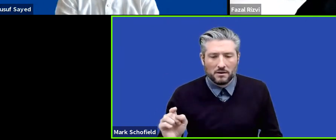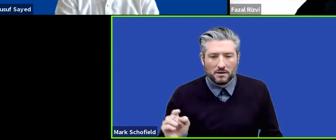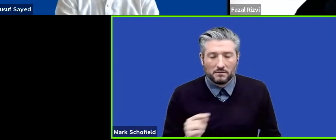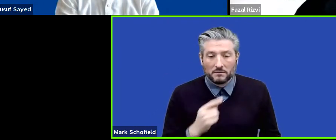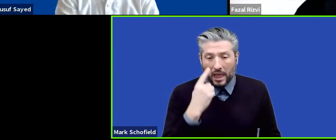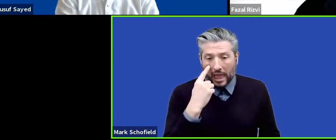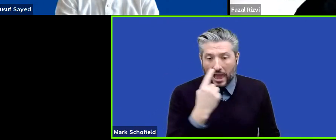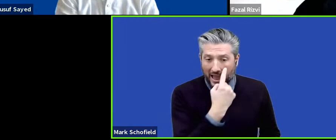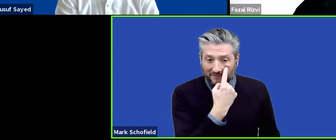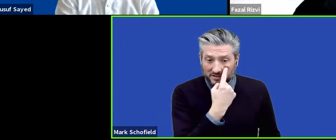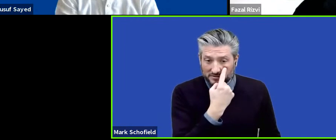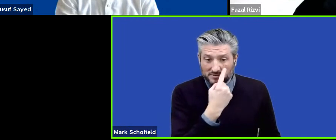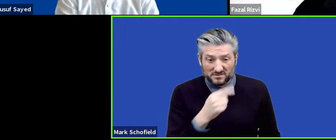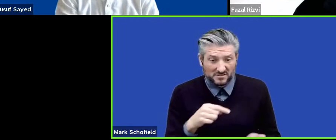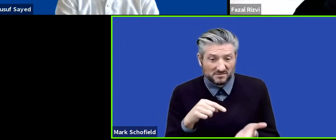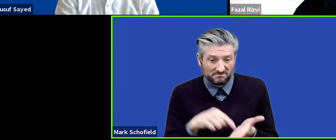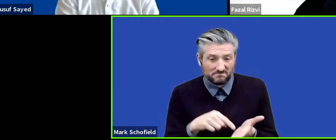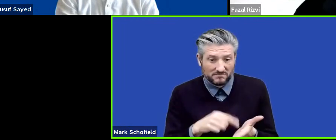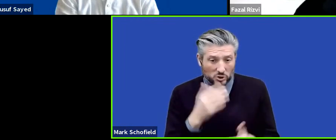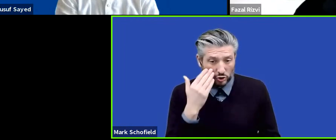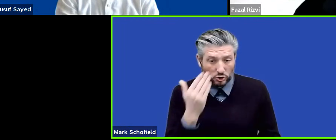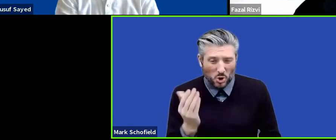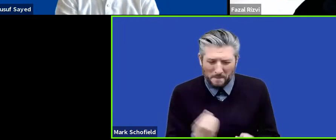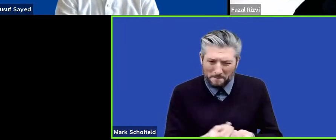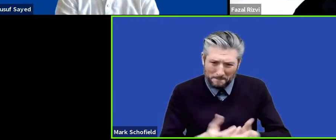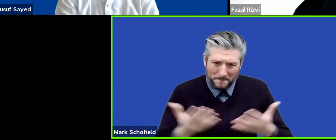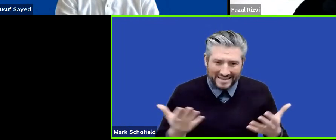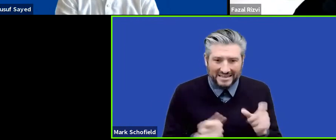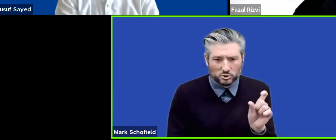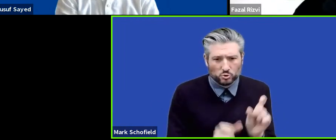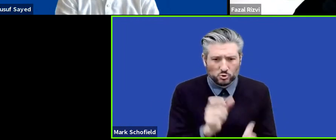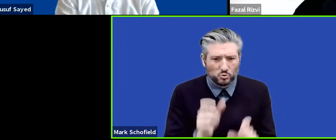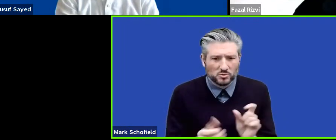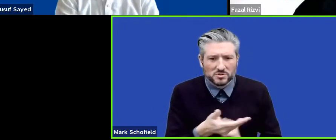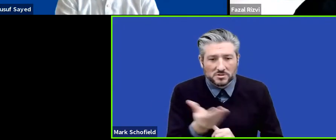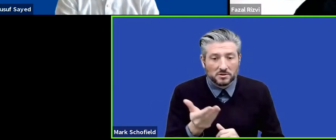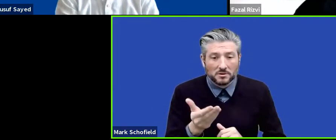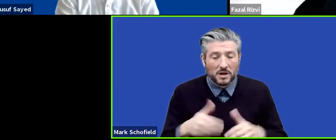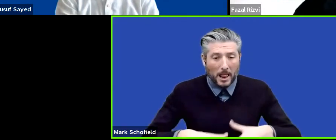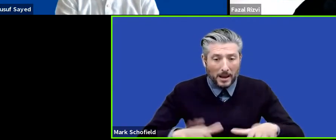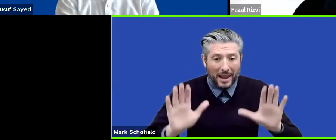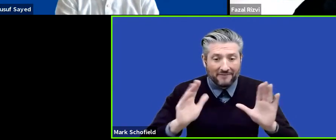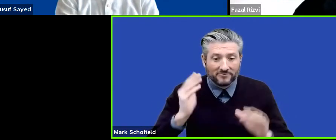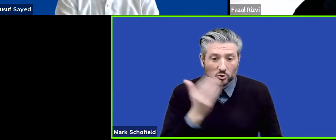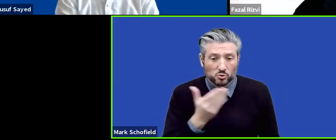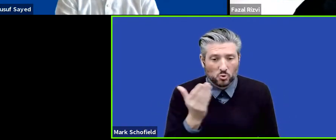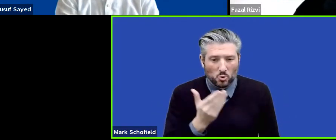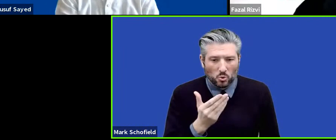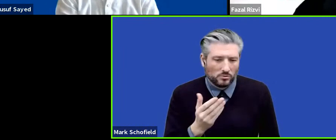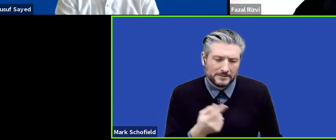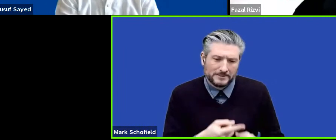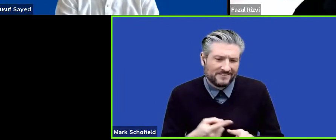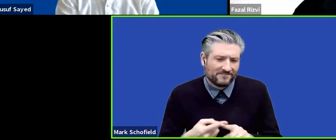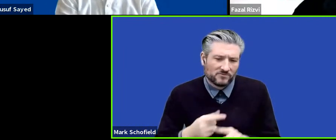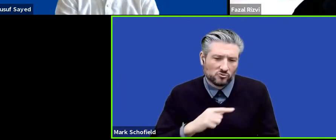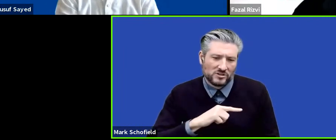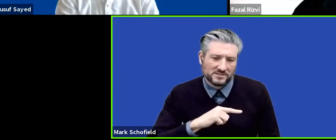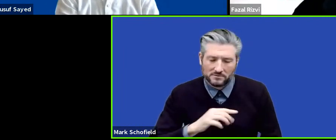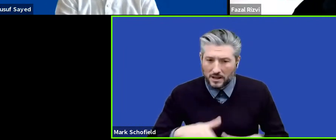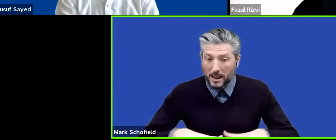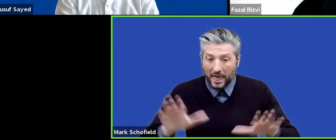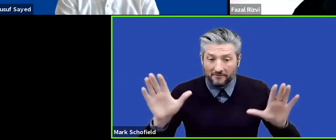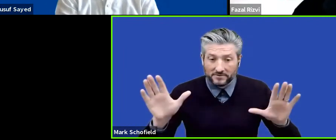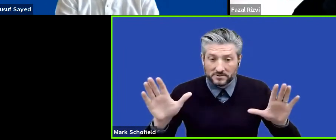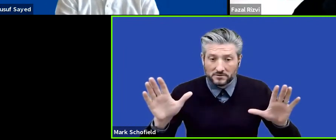of students who left school for one reason or another have not gone back